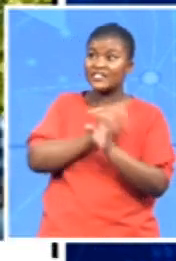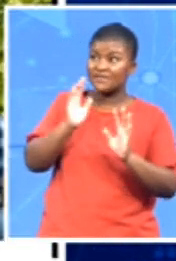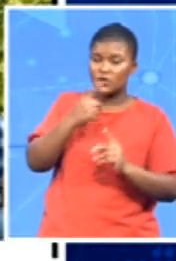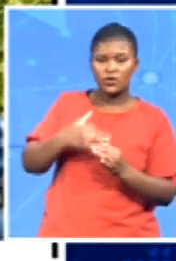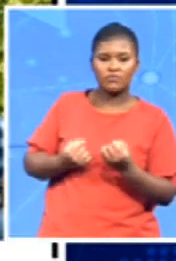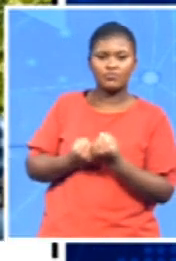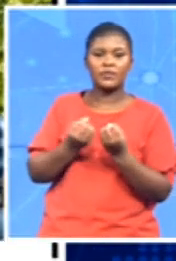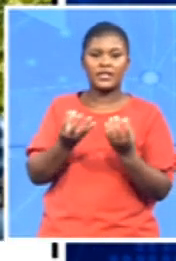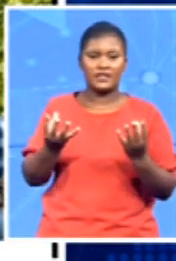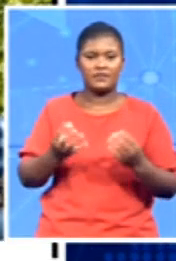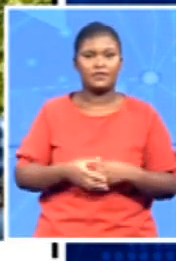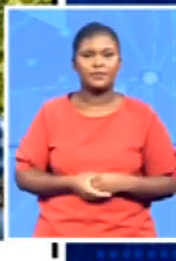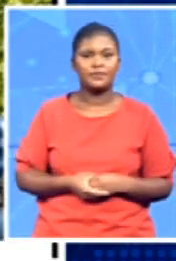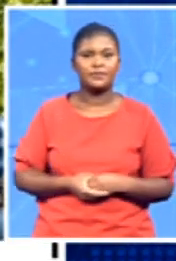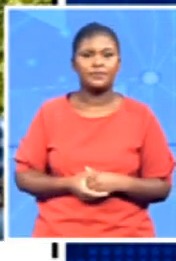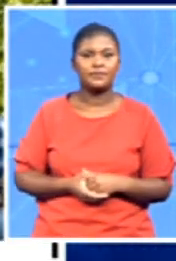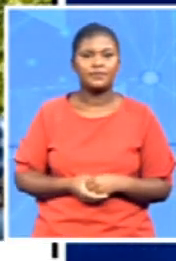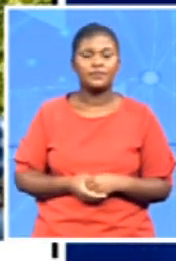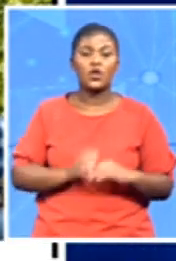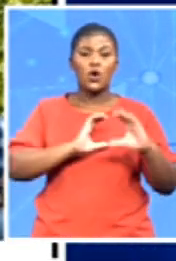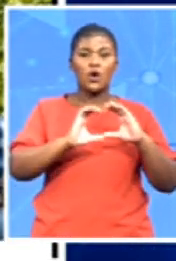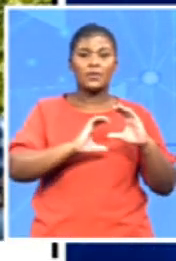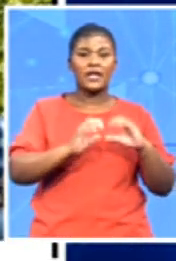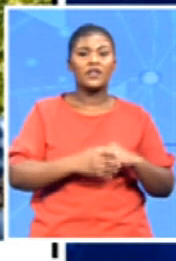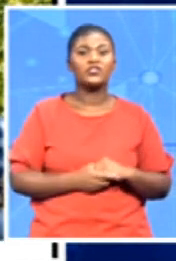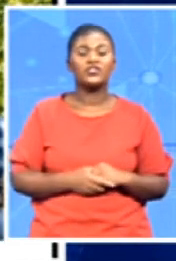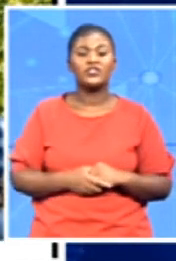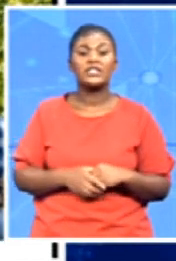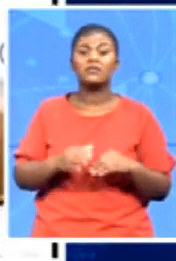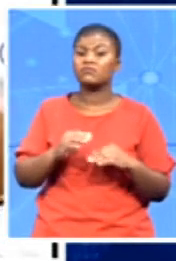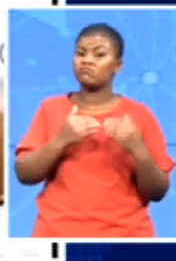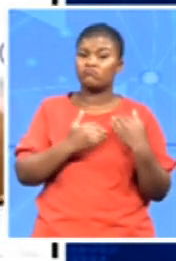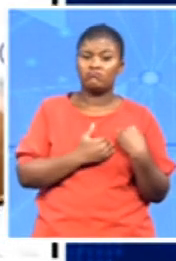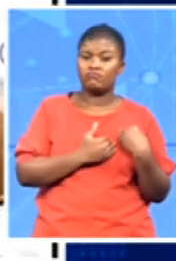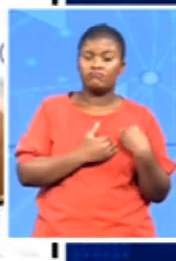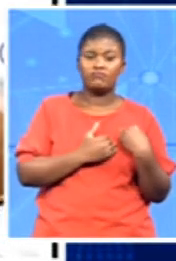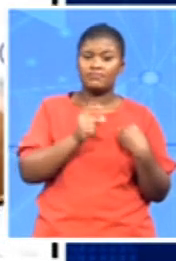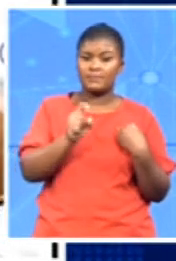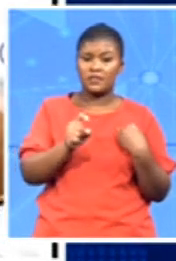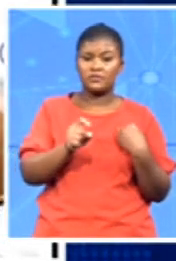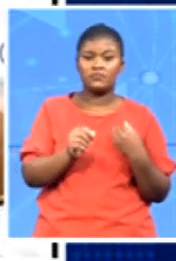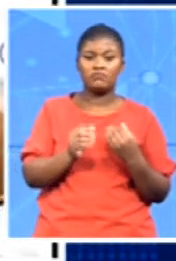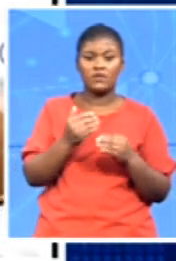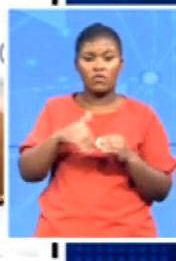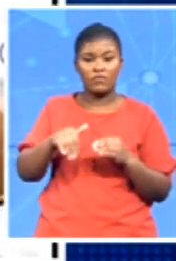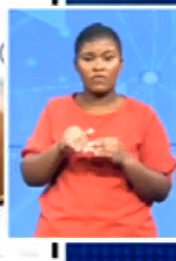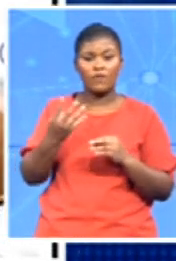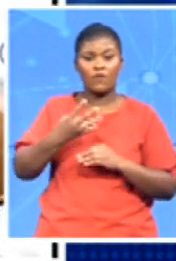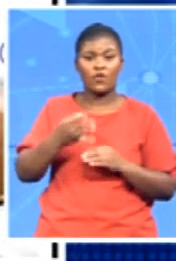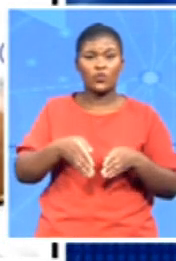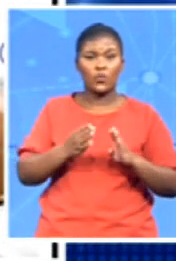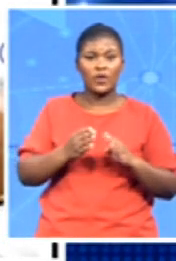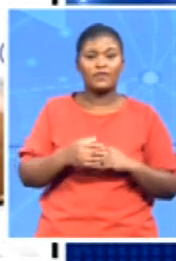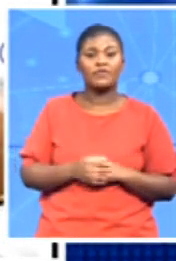In communication, it's keeping safe while we're exiting the 4th wave and generating demand for vaccine. That's our